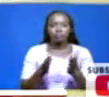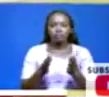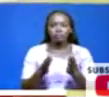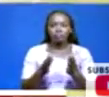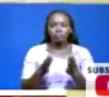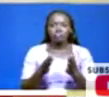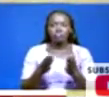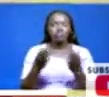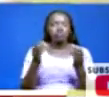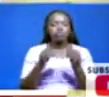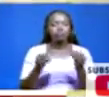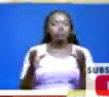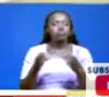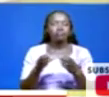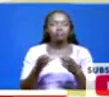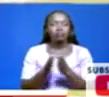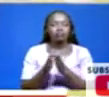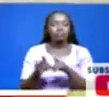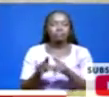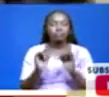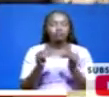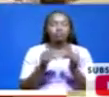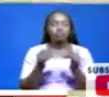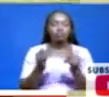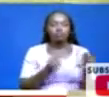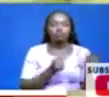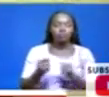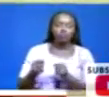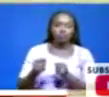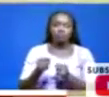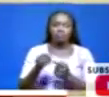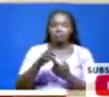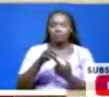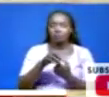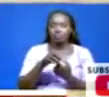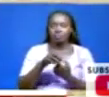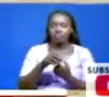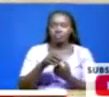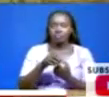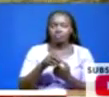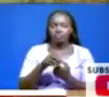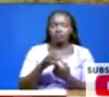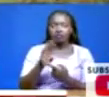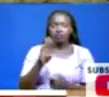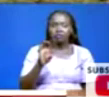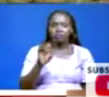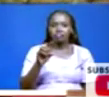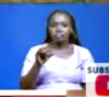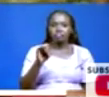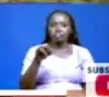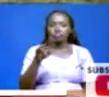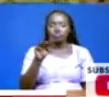Zero car at the Mini Classic alongside newly crowned Navigator champion Tosif Han. Dutch Belgian crew of Remon Vos and Stephen